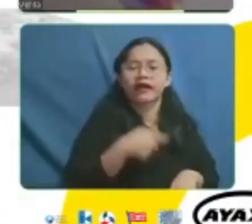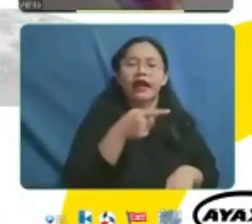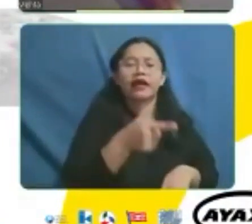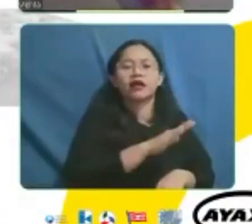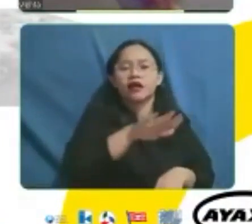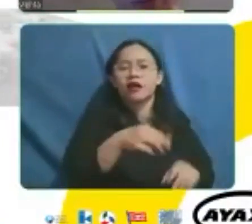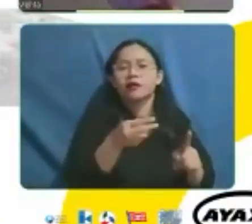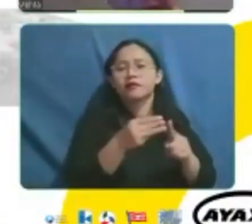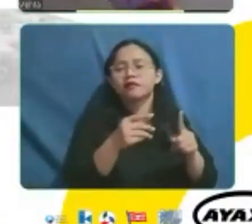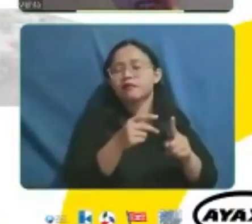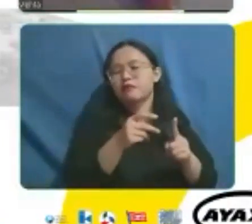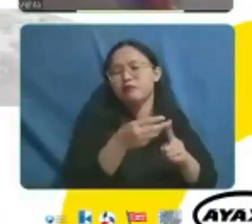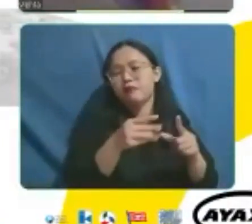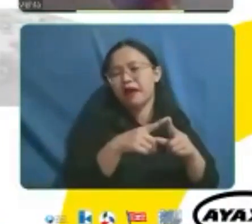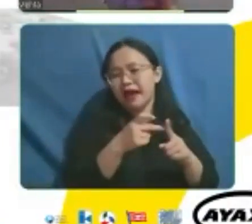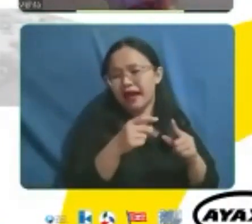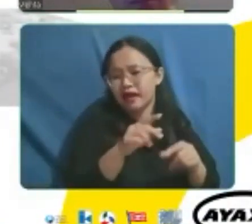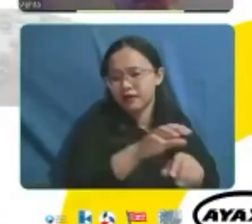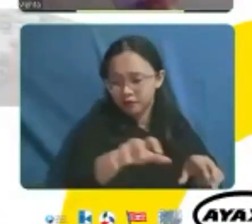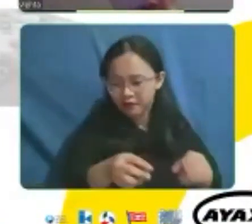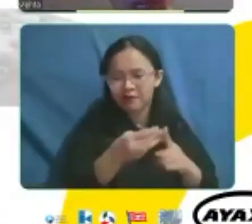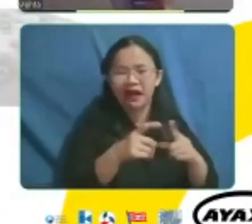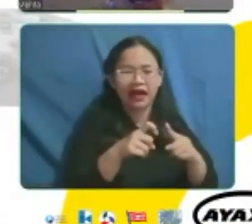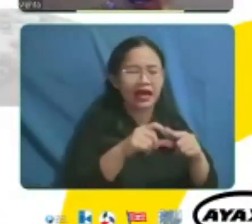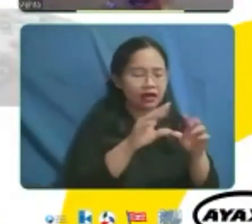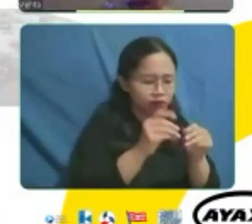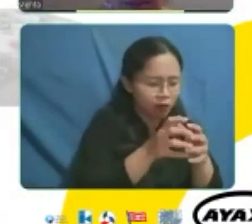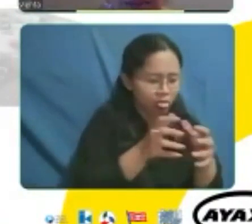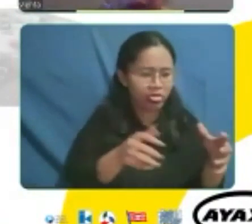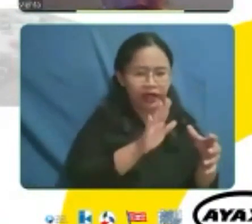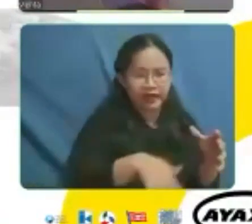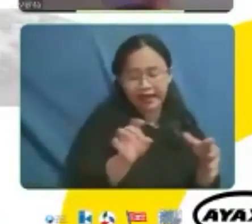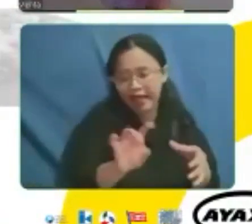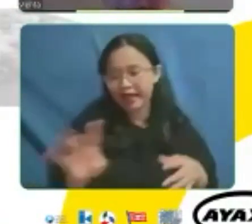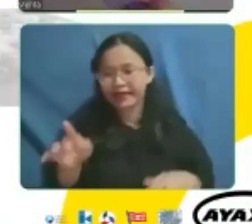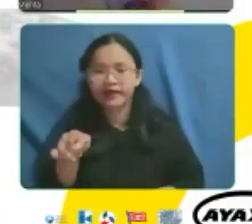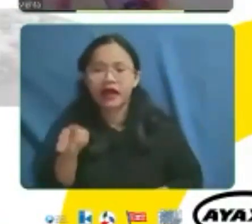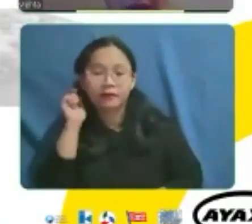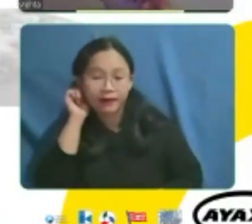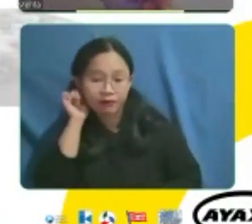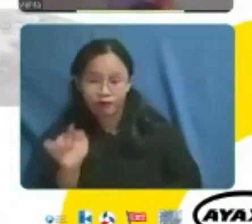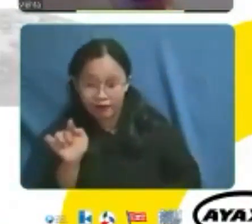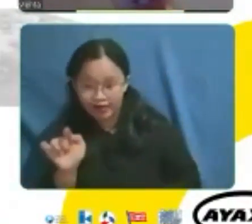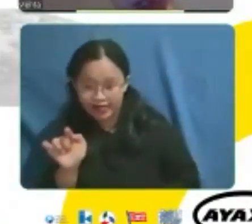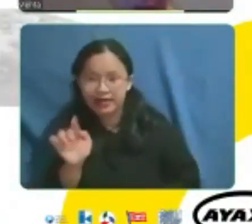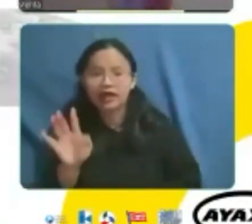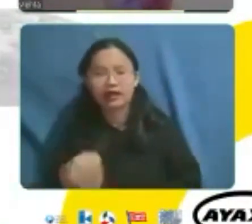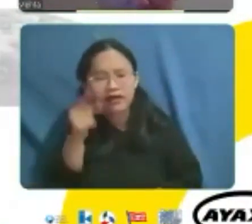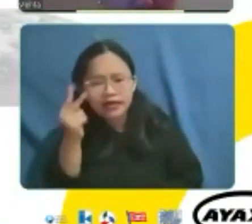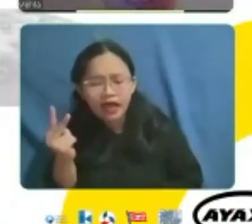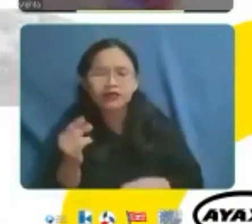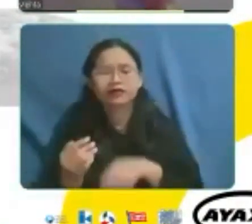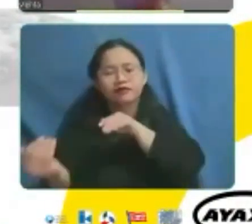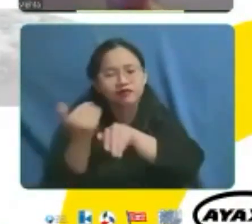much more pristine, more paved and green space. And of course, we know that she also has an